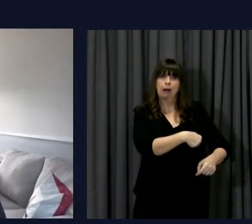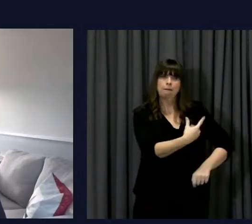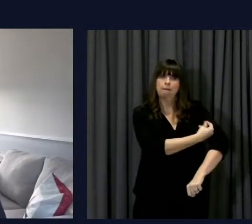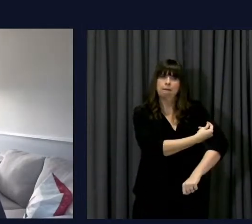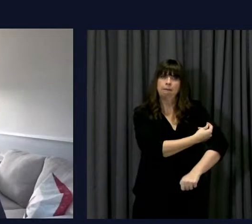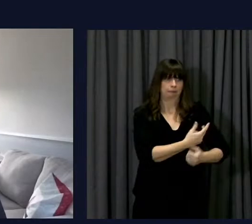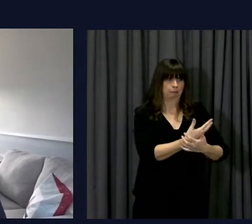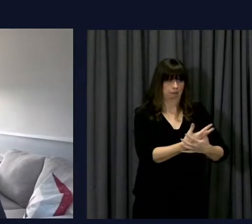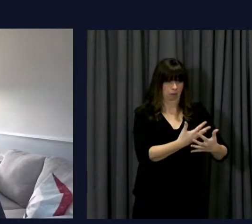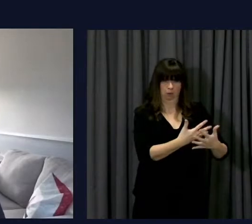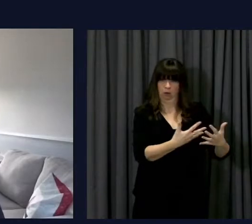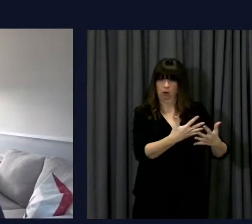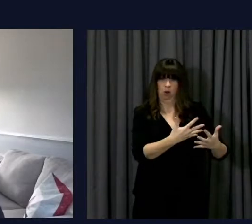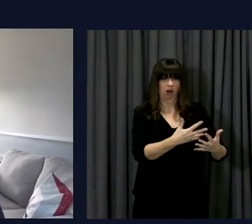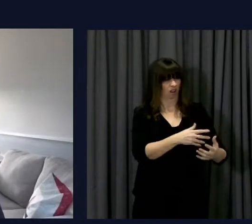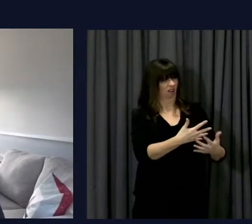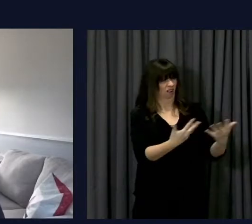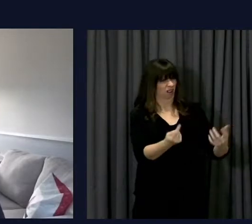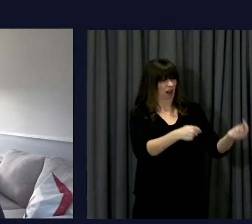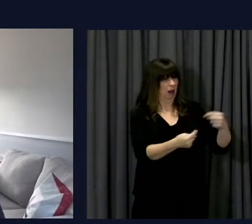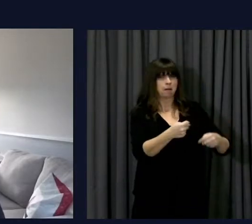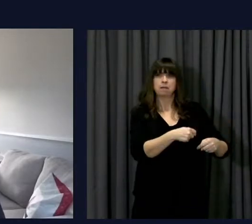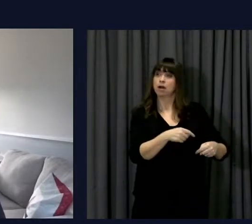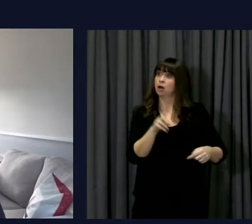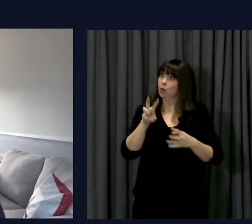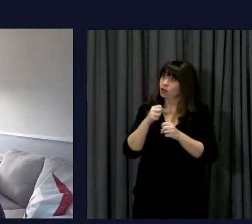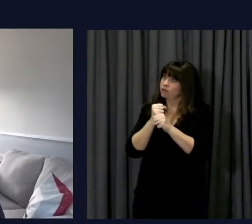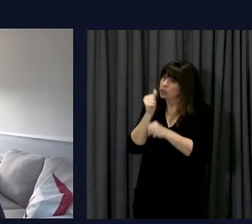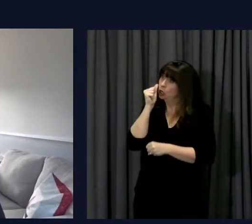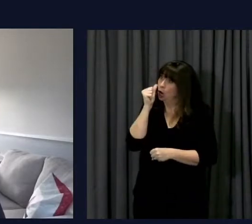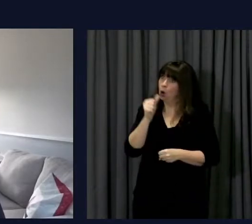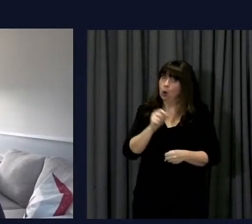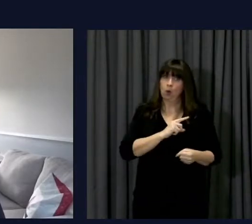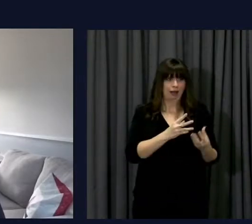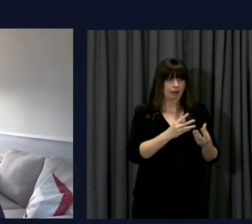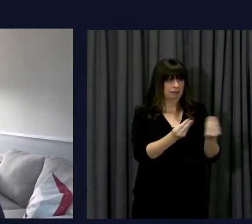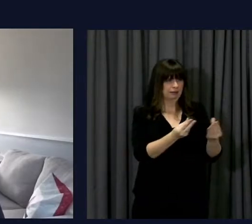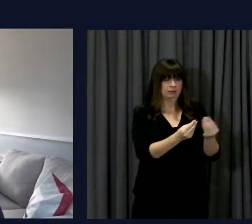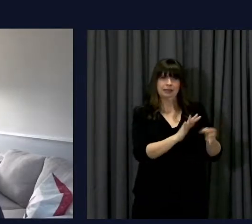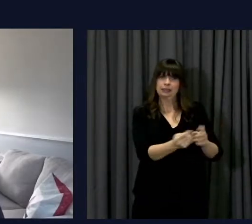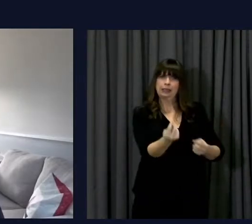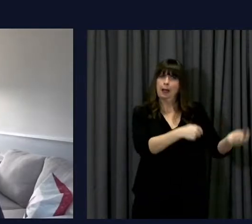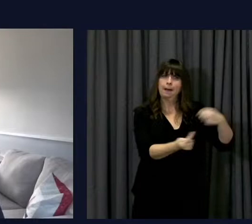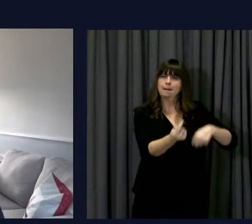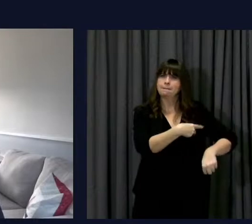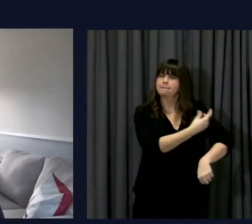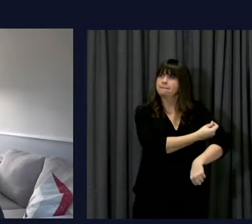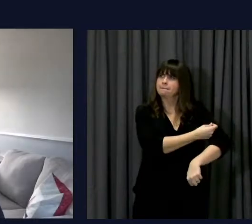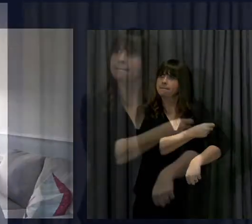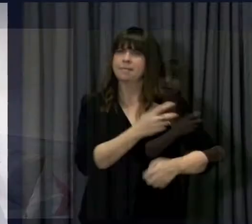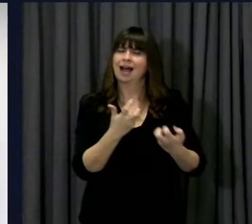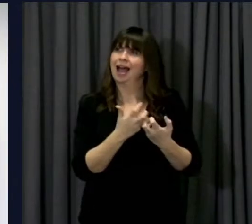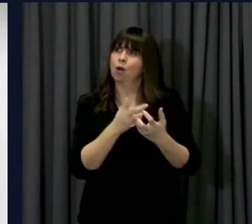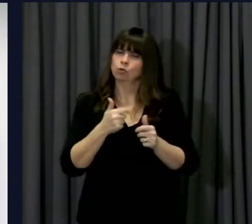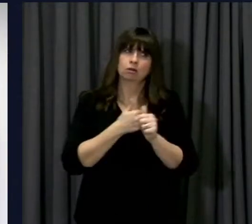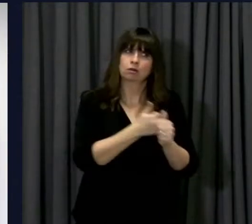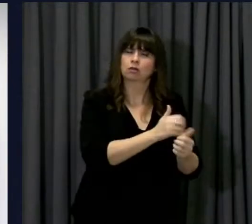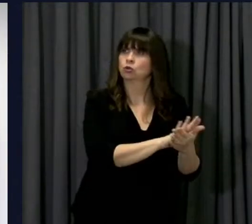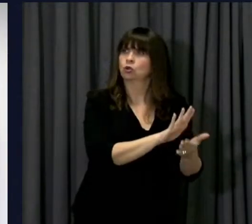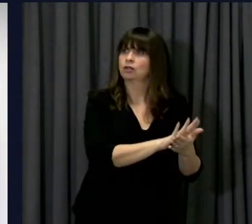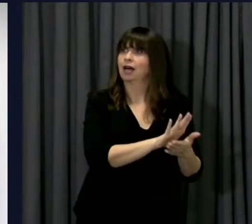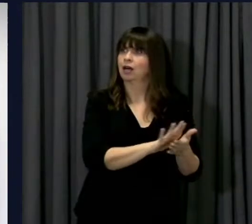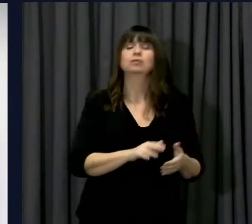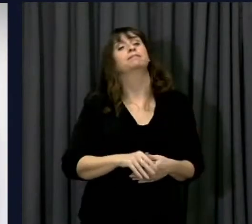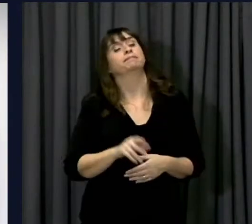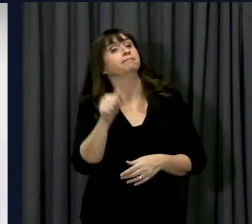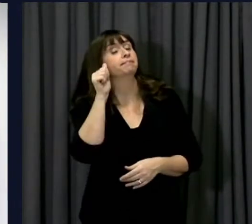vaccine appointment. Is the Welsh Government aware of this, and what are they doing to aid health boards in addressing the situation? Well, we are aware. We've